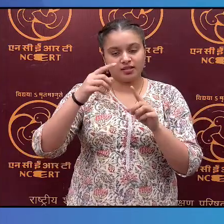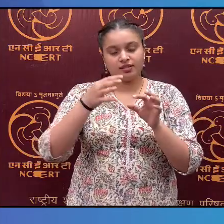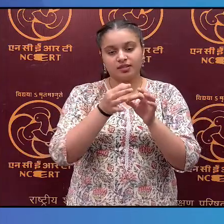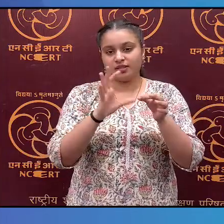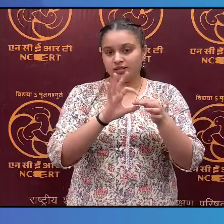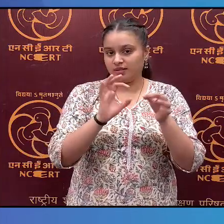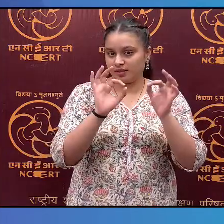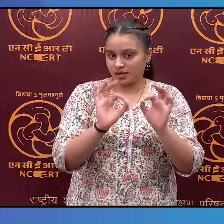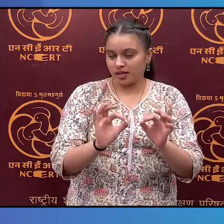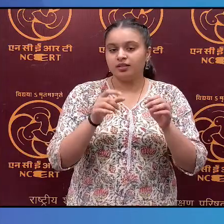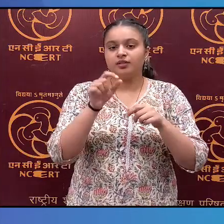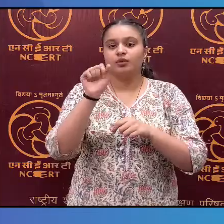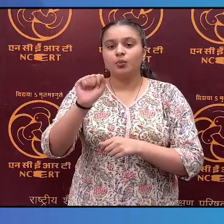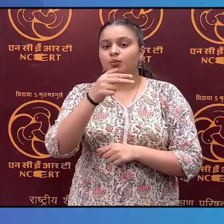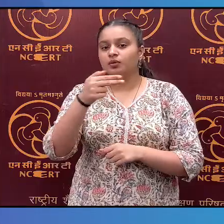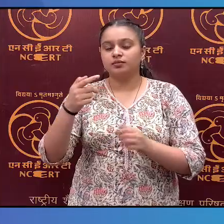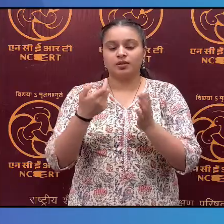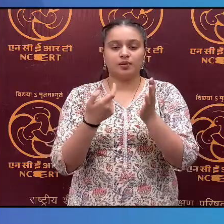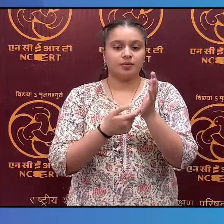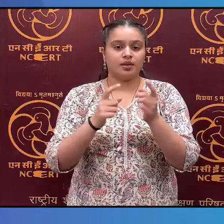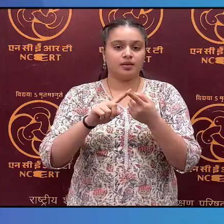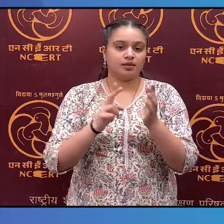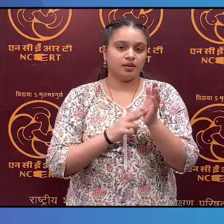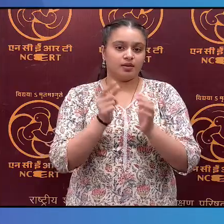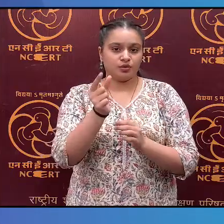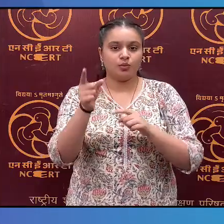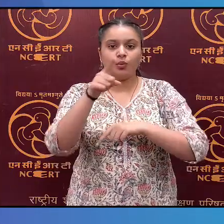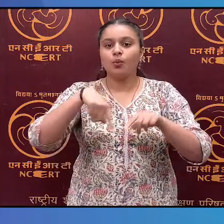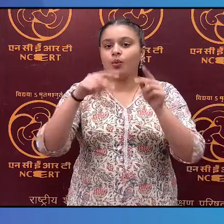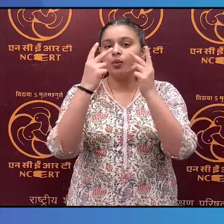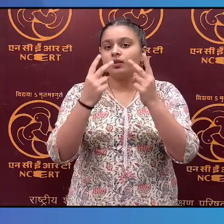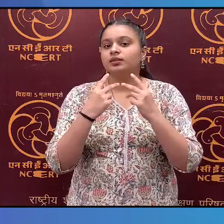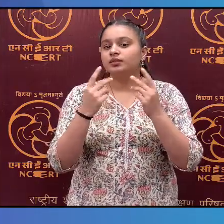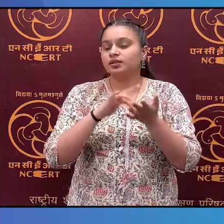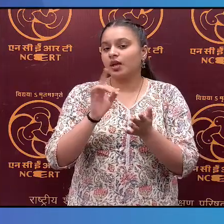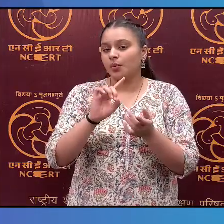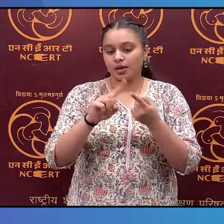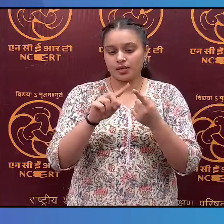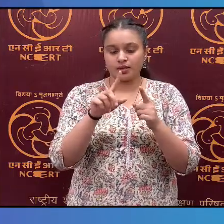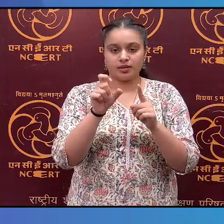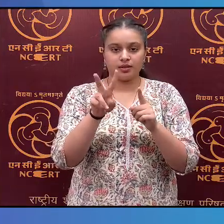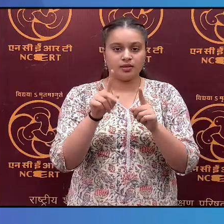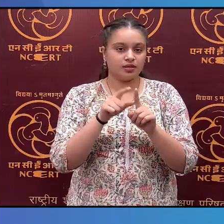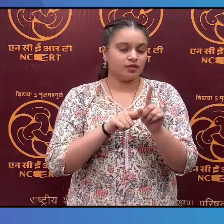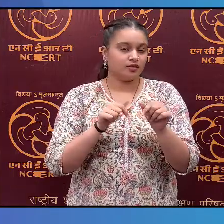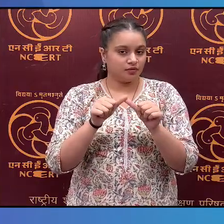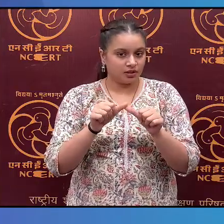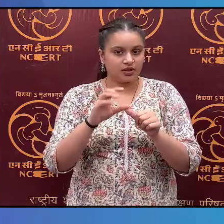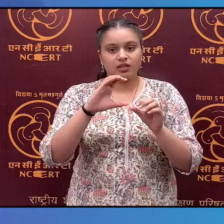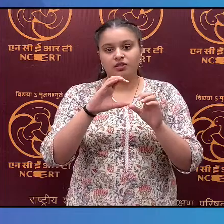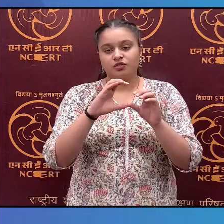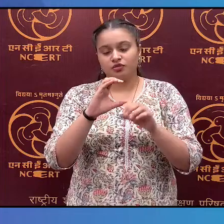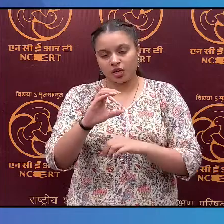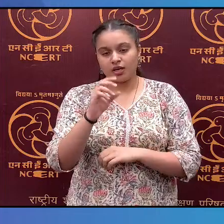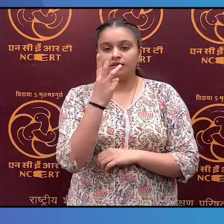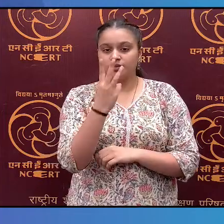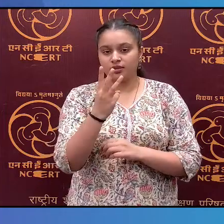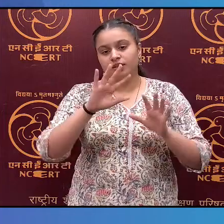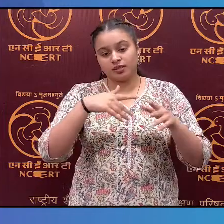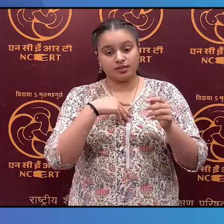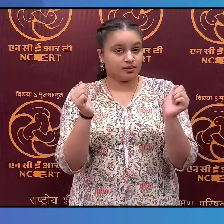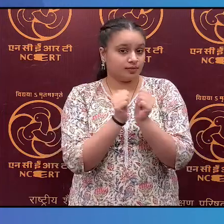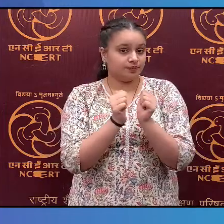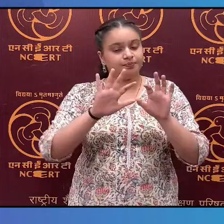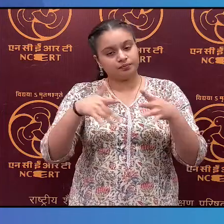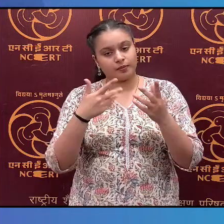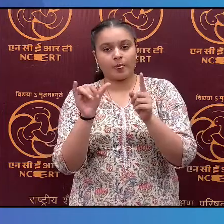Bhatt with you all and you are watching us live on PME Vidya channel, channel number 3. Now, apart from this channel, you are with us on our YouTube channels